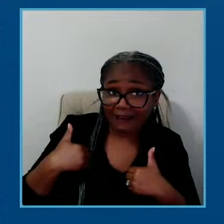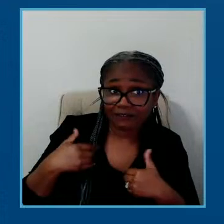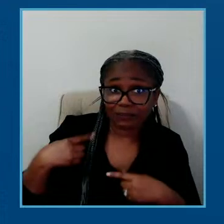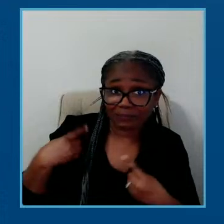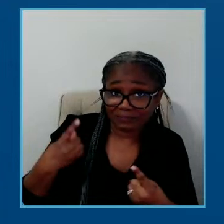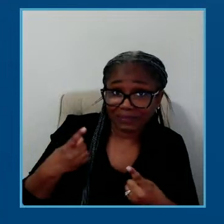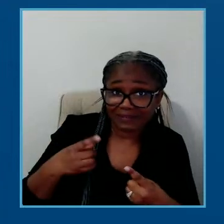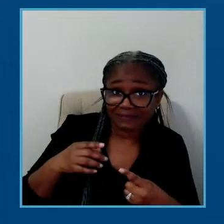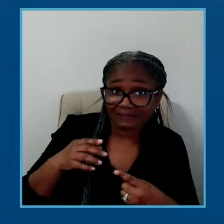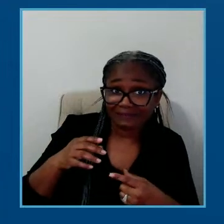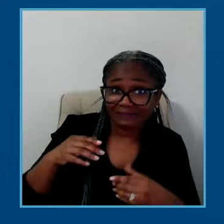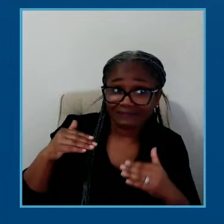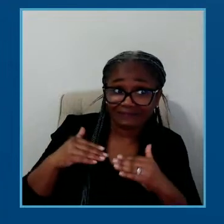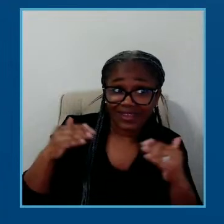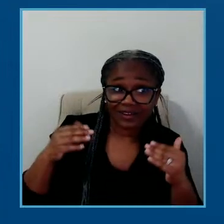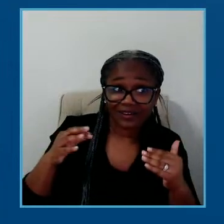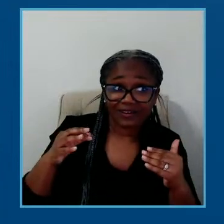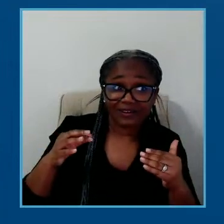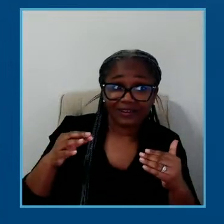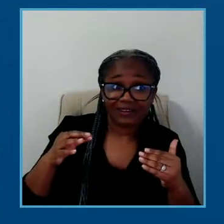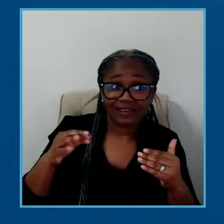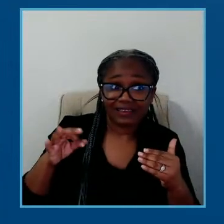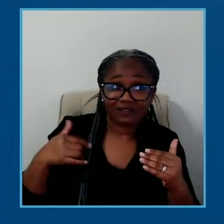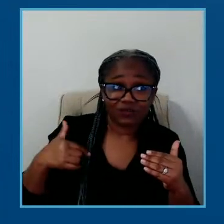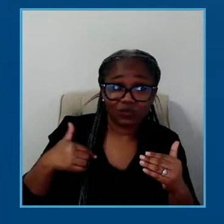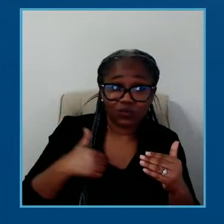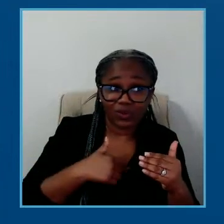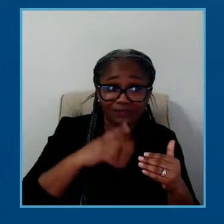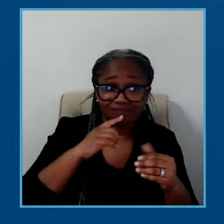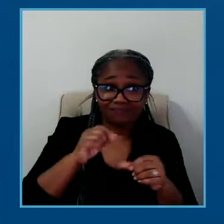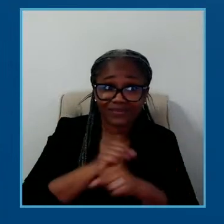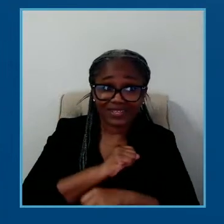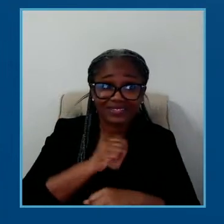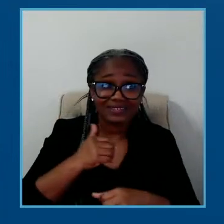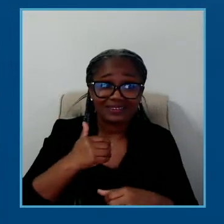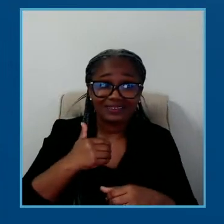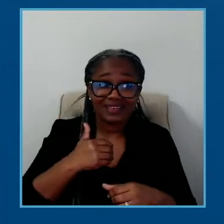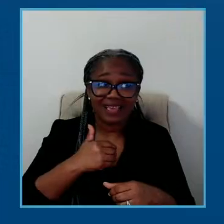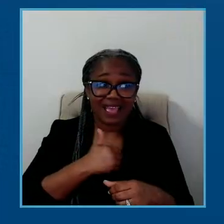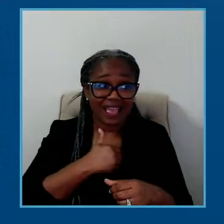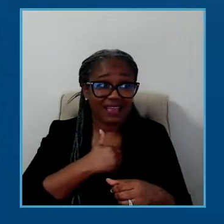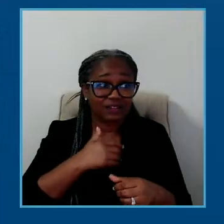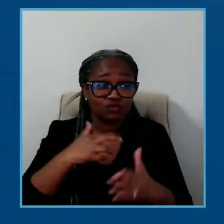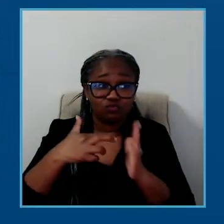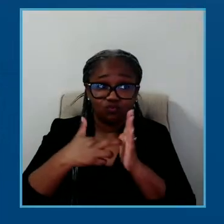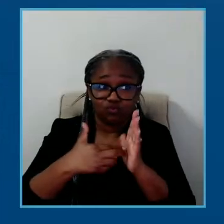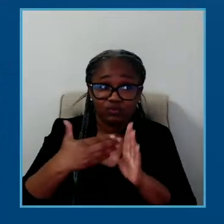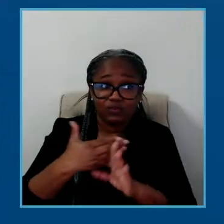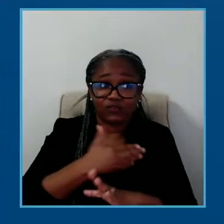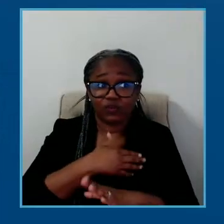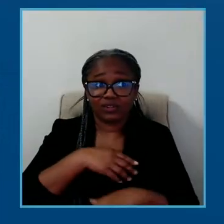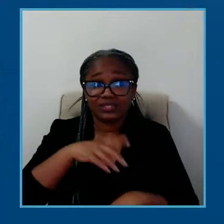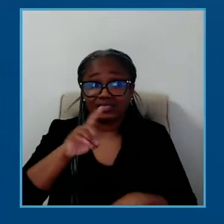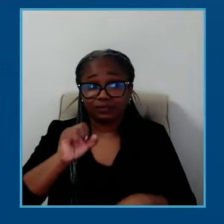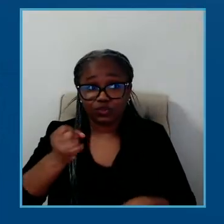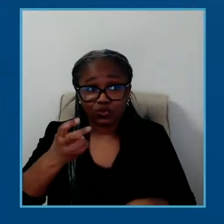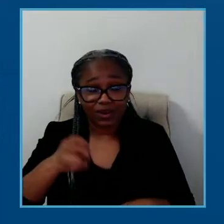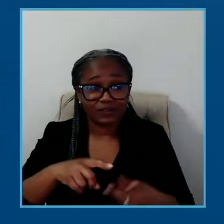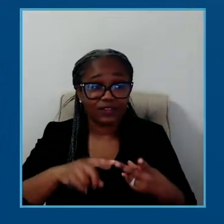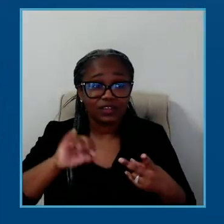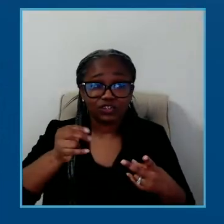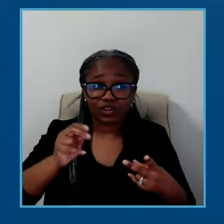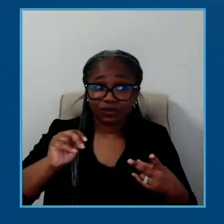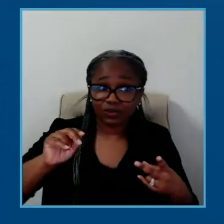the late night email that went out, it was never anticipated that there was going to be a male ballot, a male vote, and a all